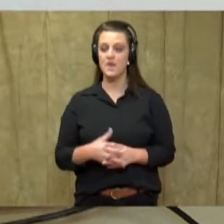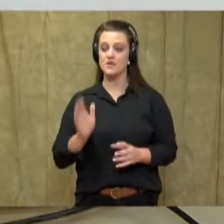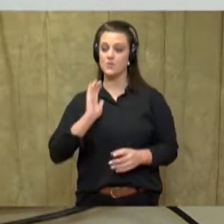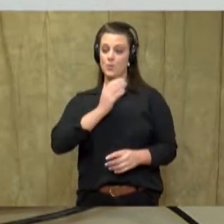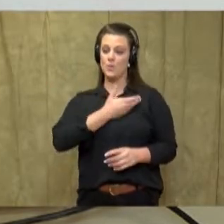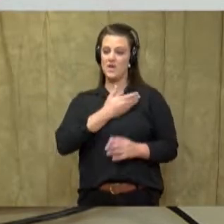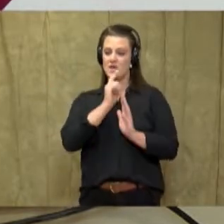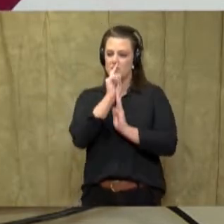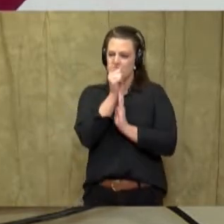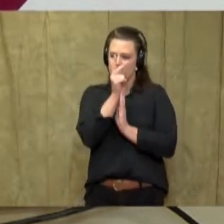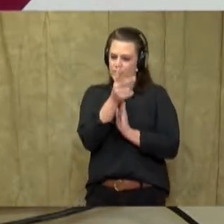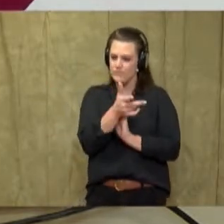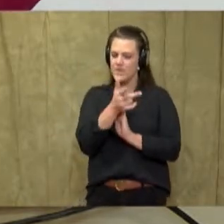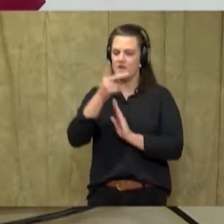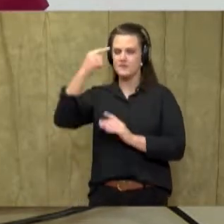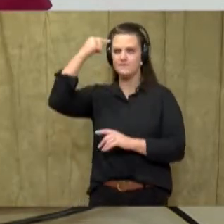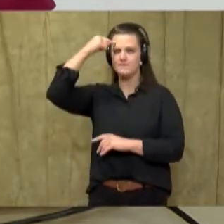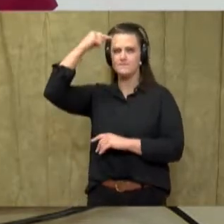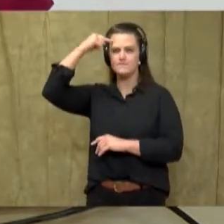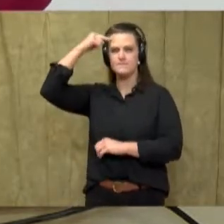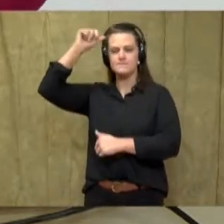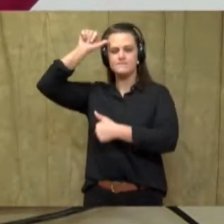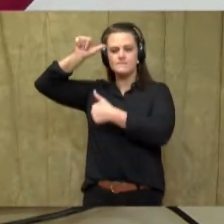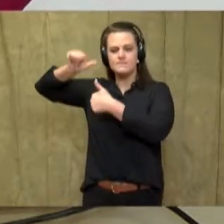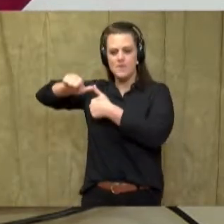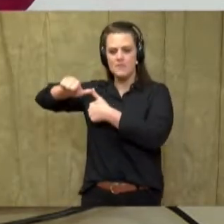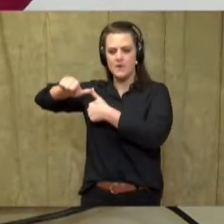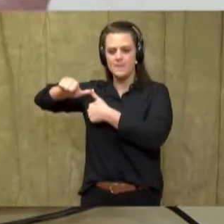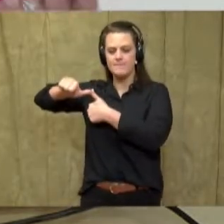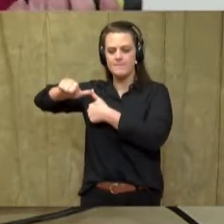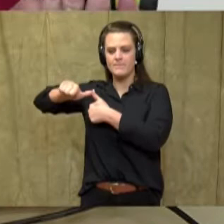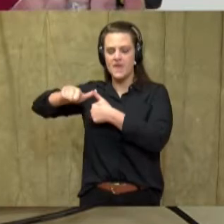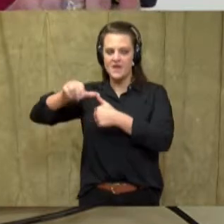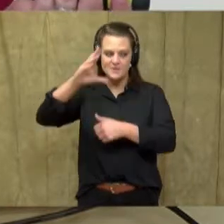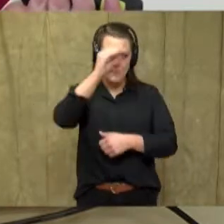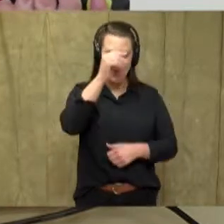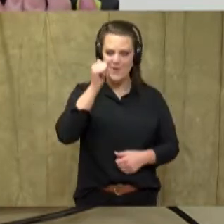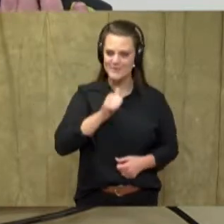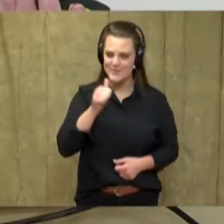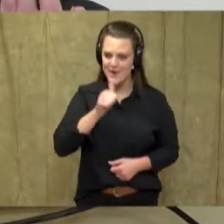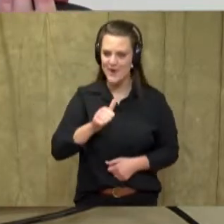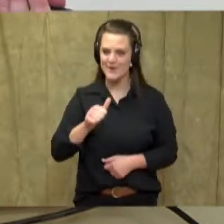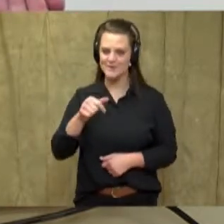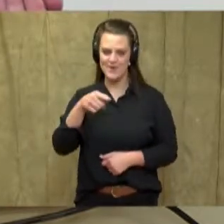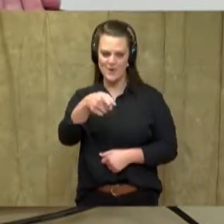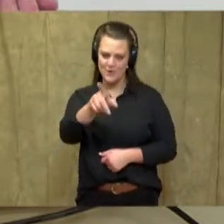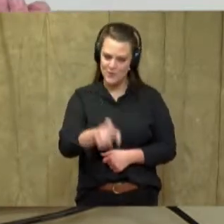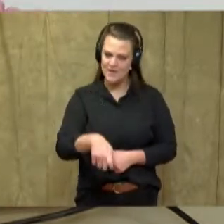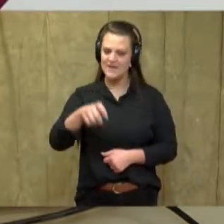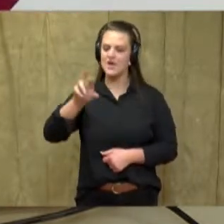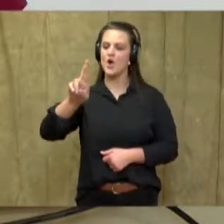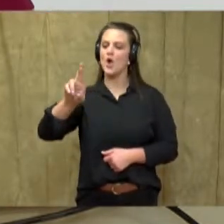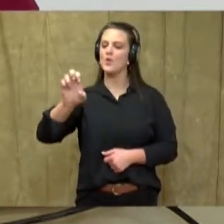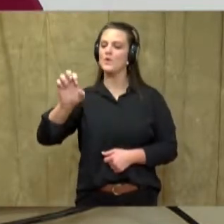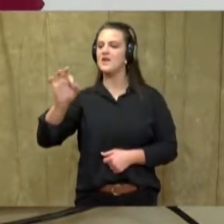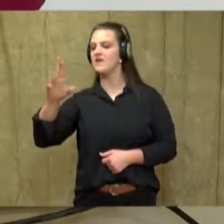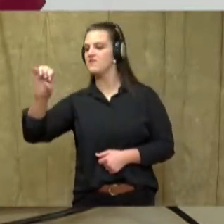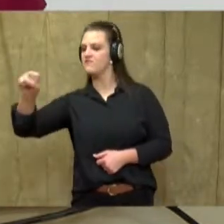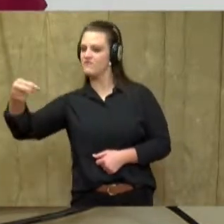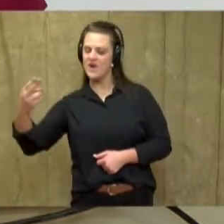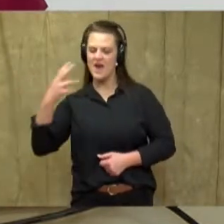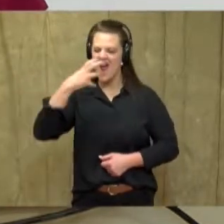to just refresh our memory because, boys and girls, who doesn't need a refreshing beverage on a